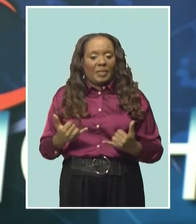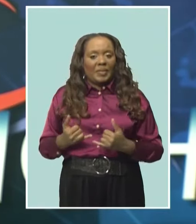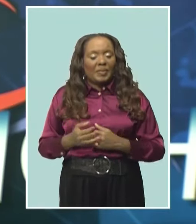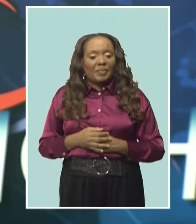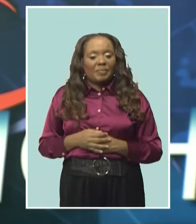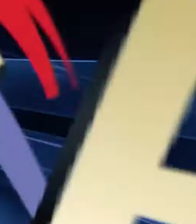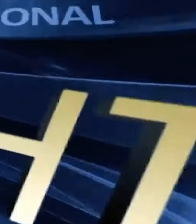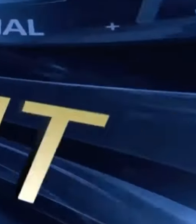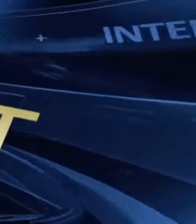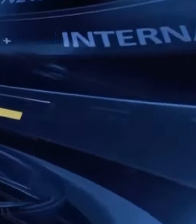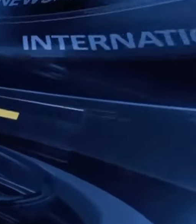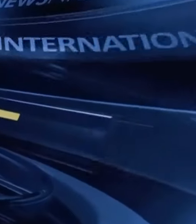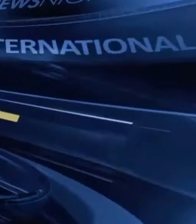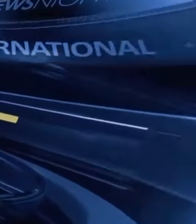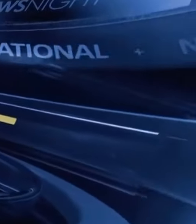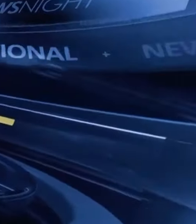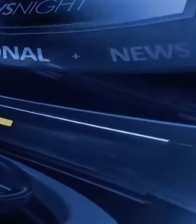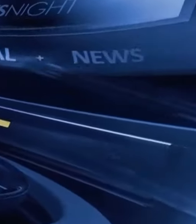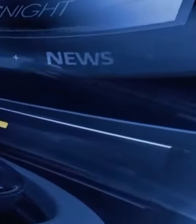next.